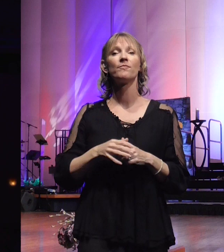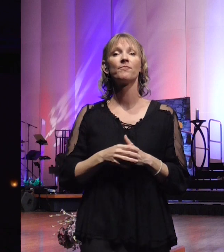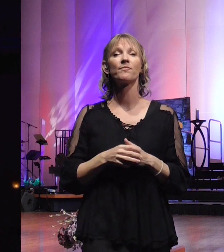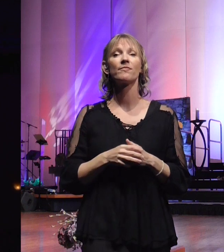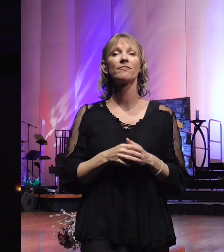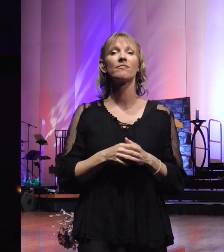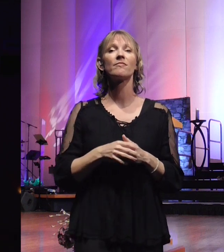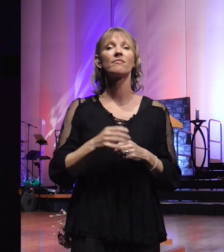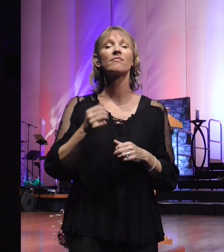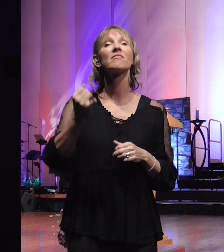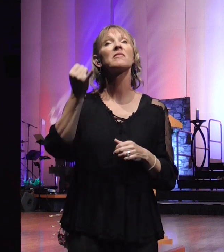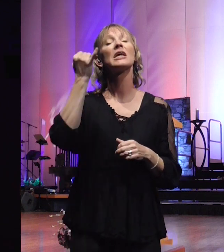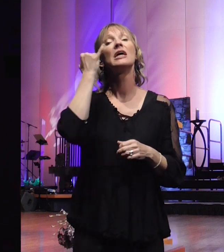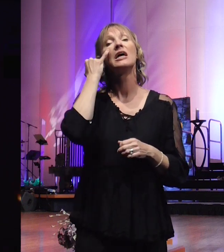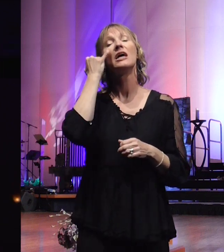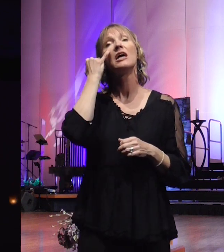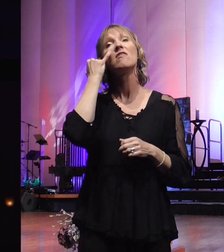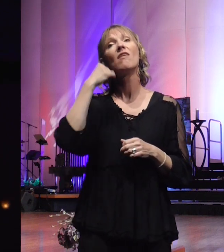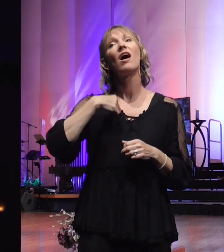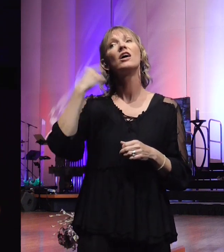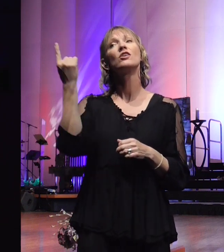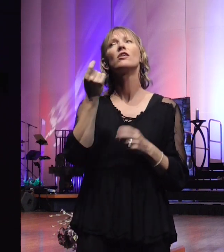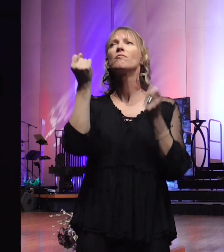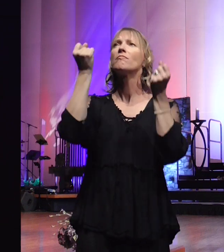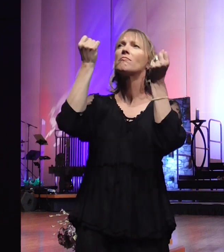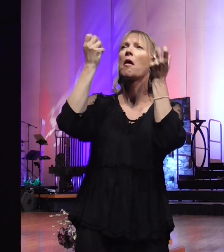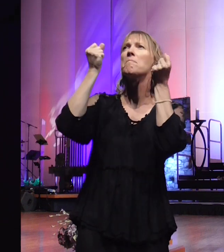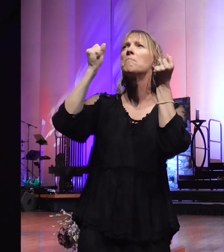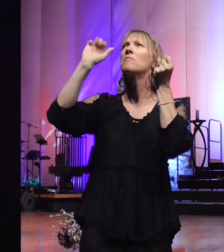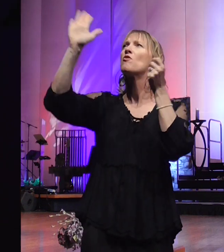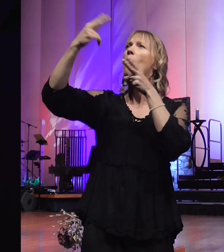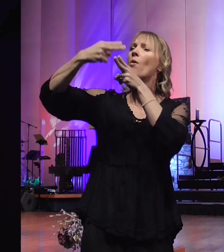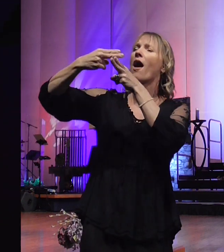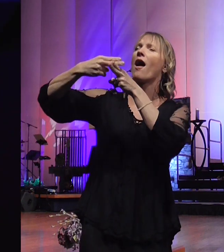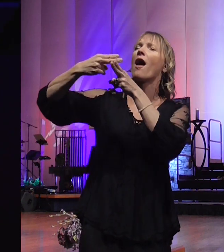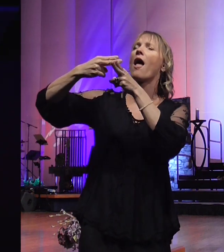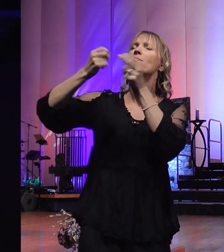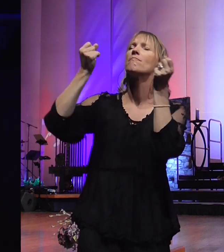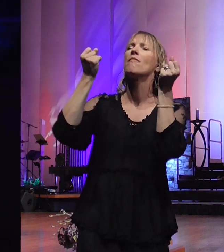If I only speak your name out loud.